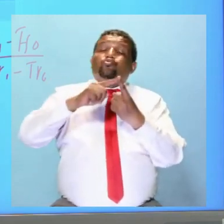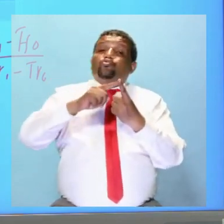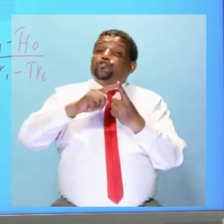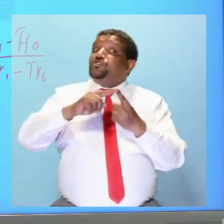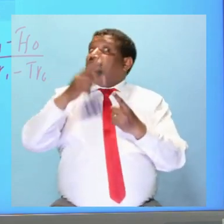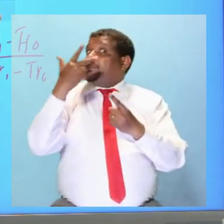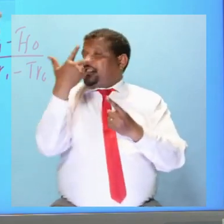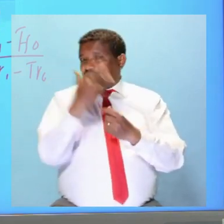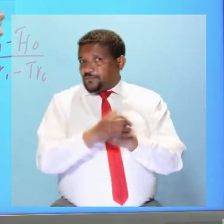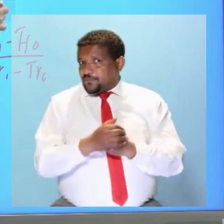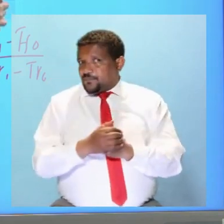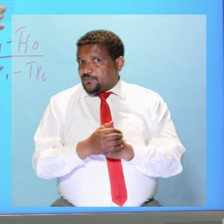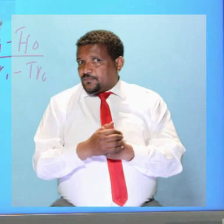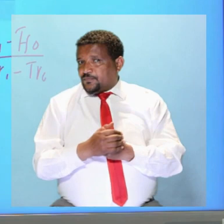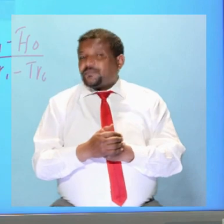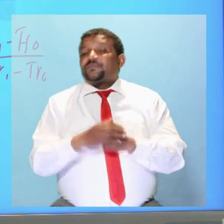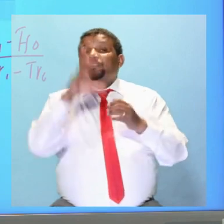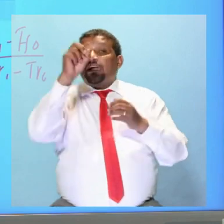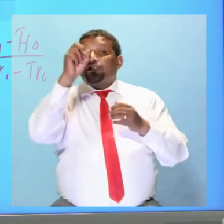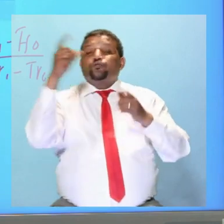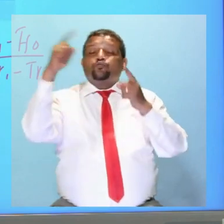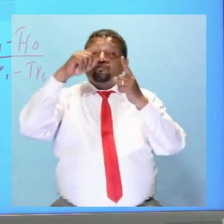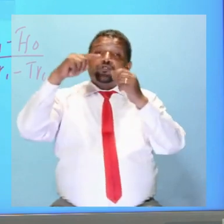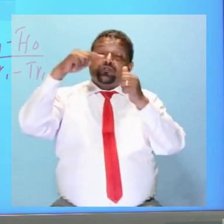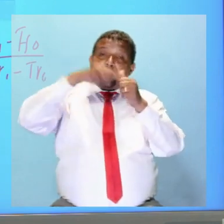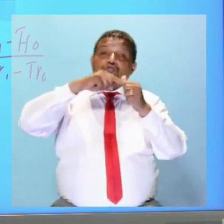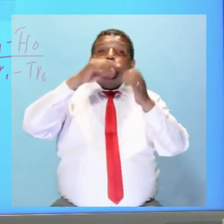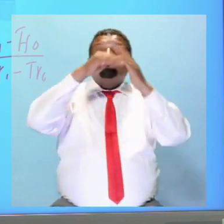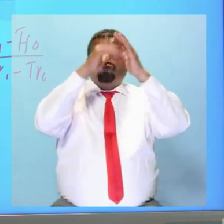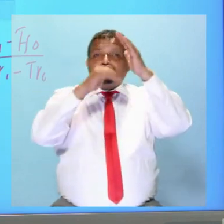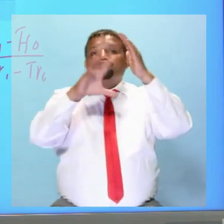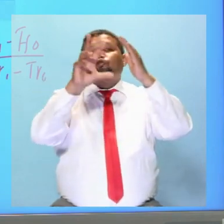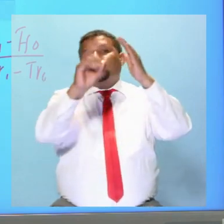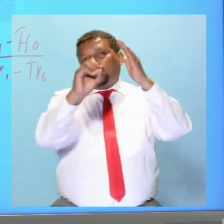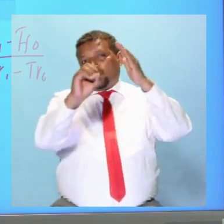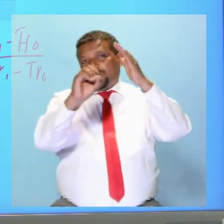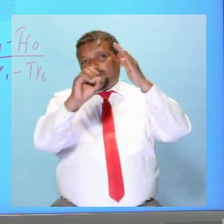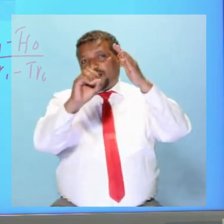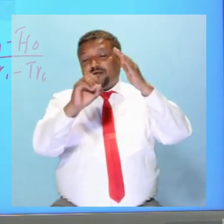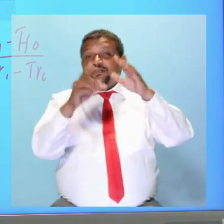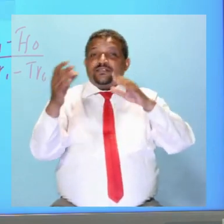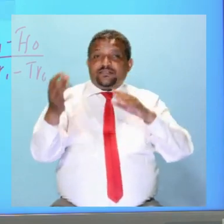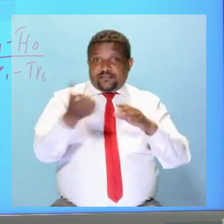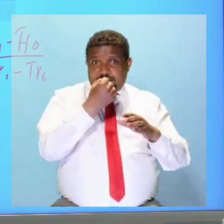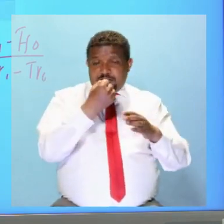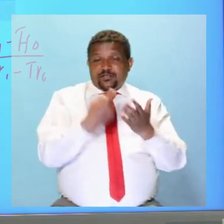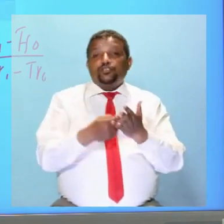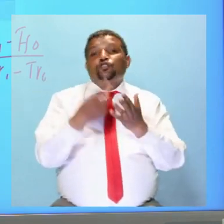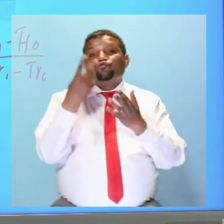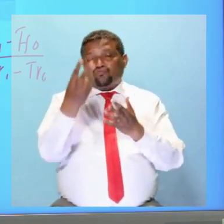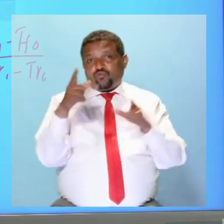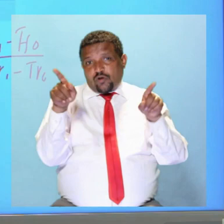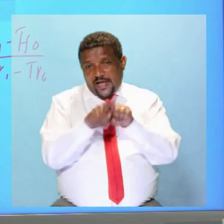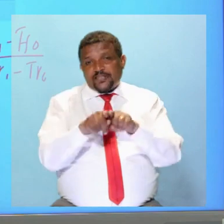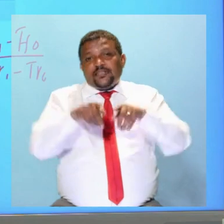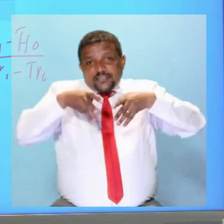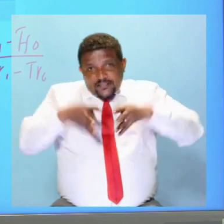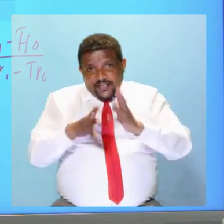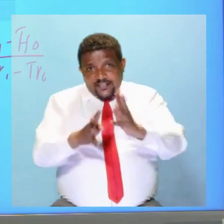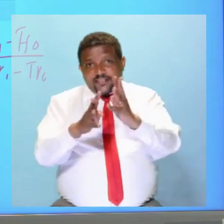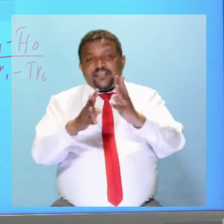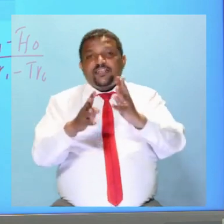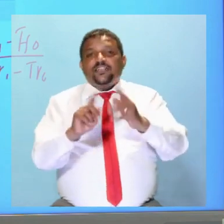TEF declined from 30 quintal to 0. Hence, let's take these 2 as